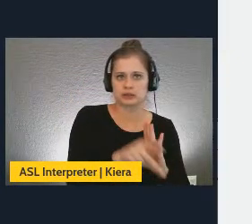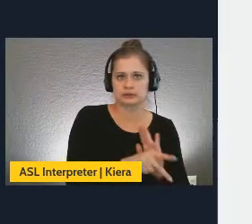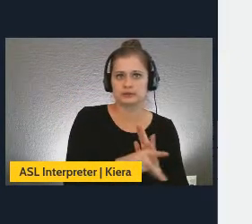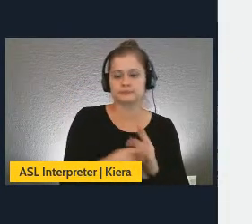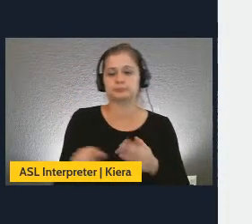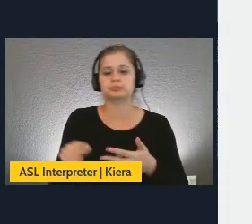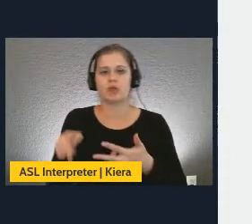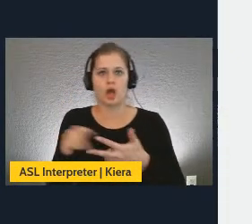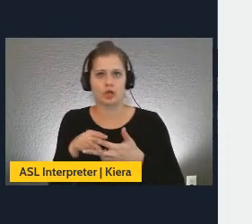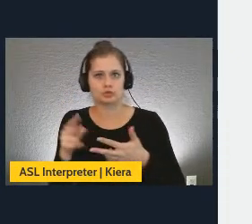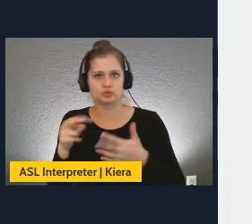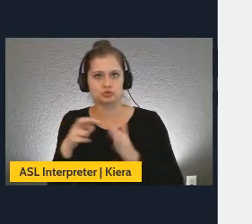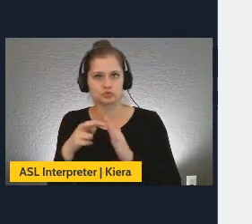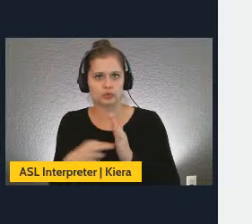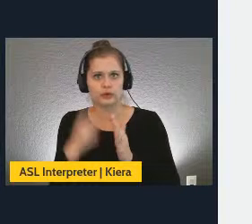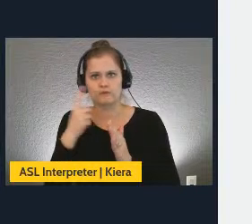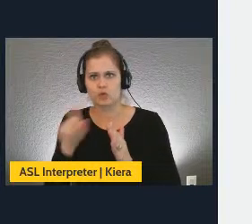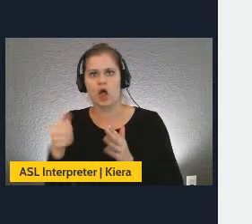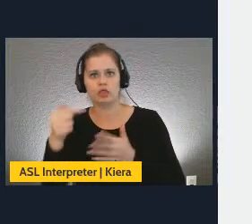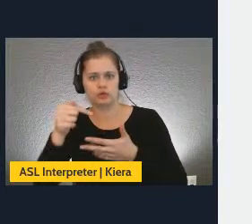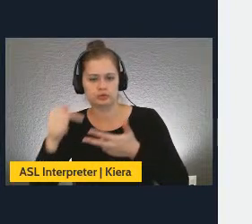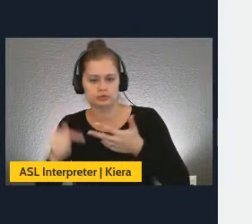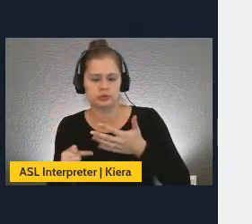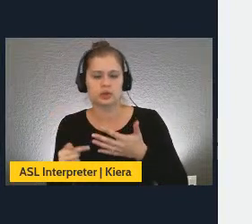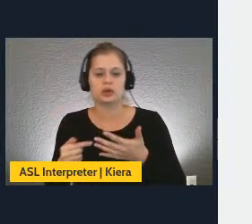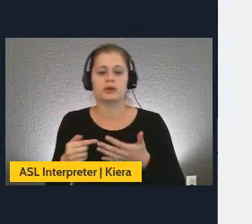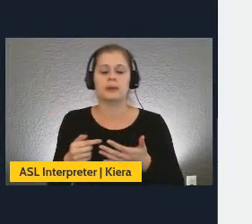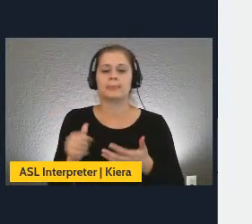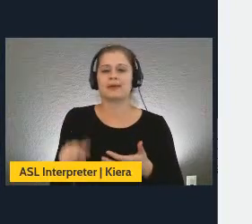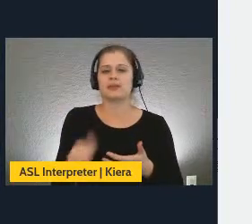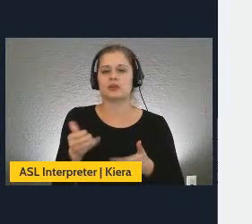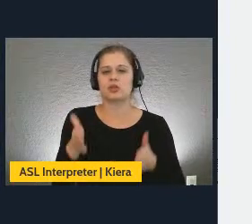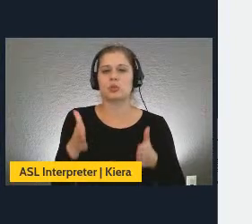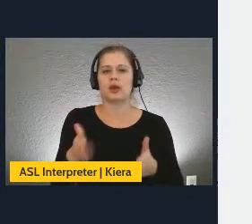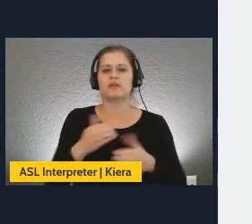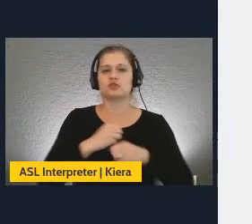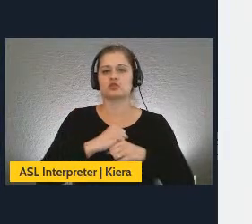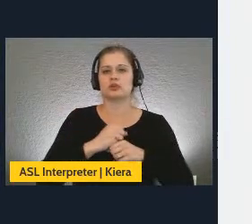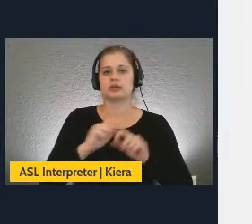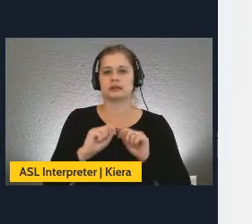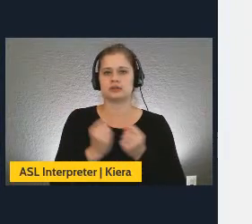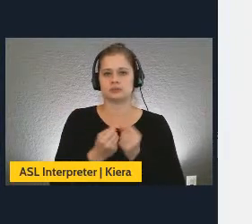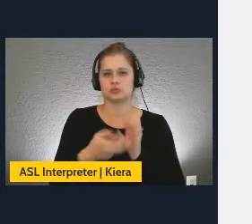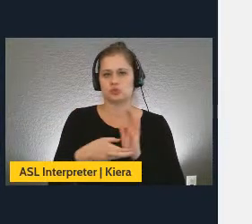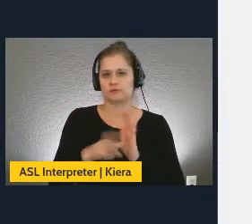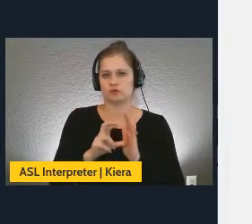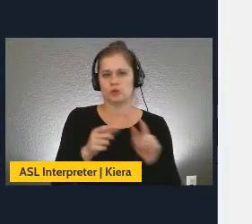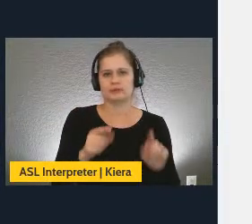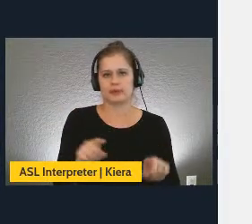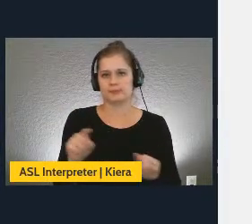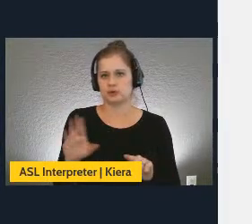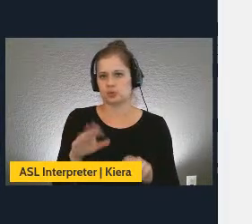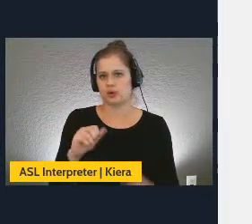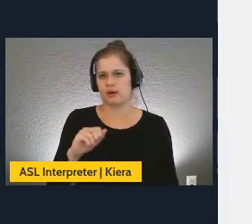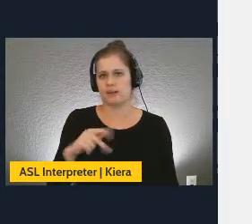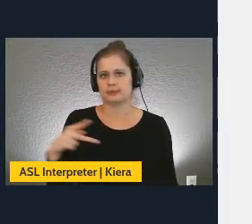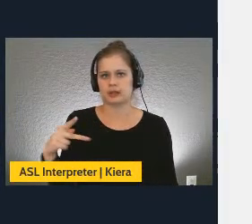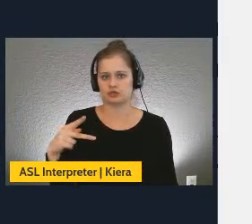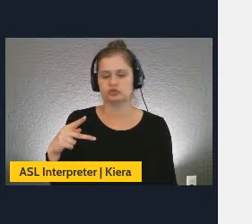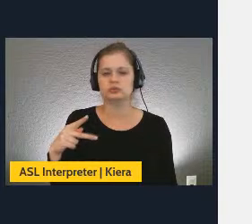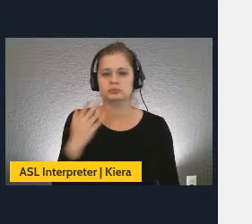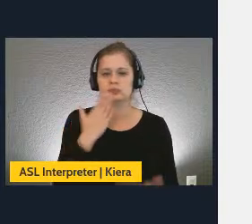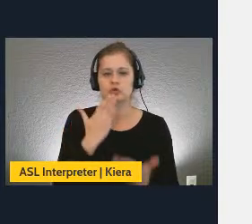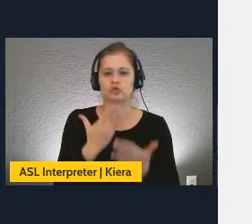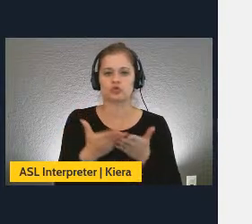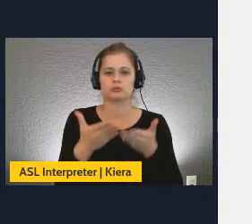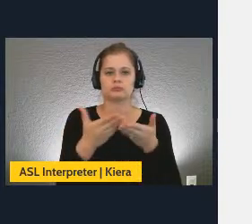other things. So here is another way for security teams to review what's happening in your application, and it's a good overview of like all